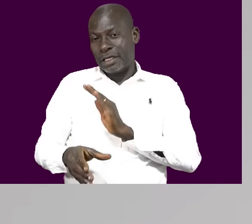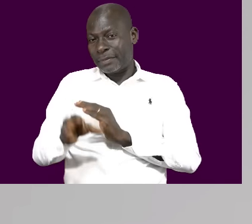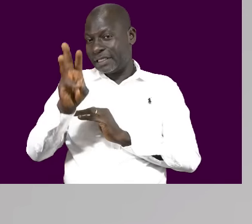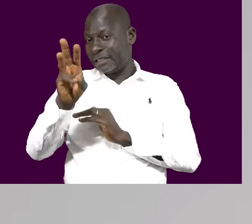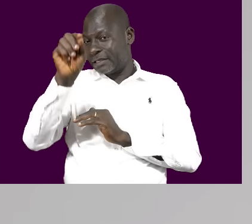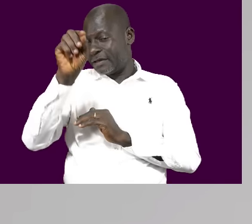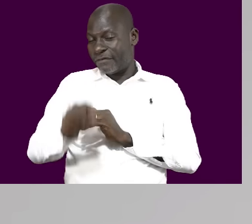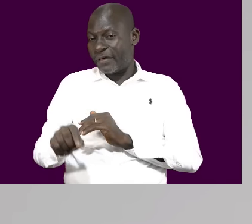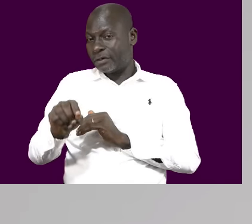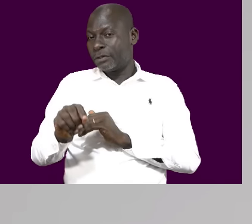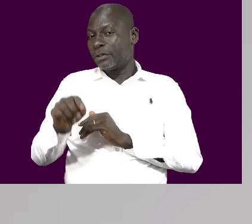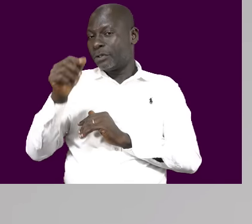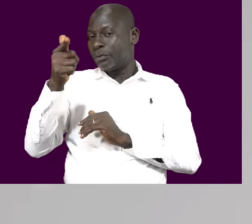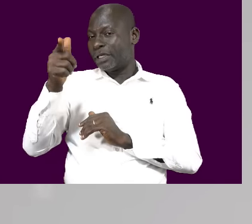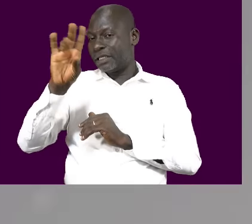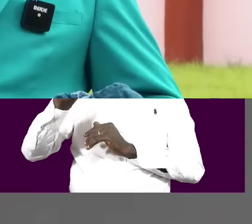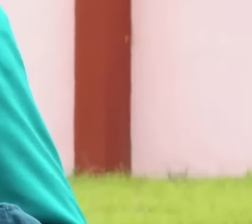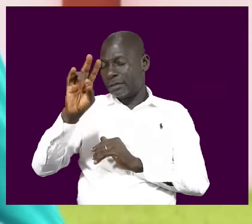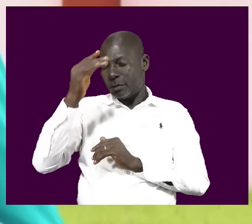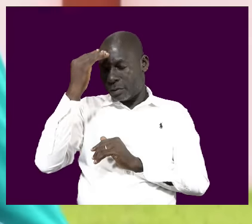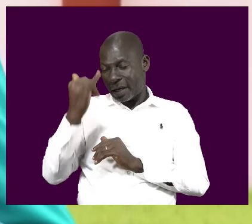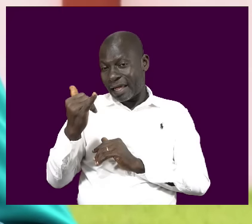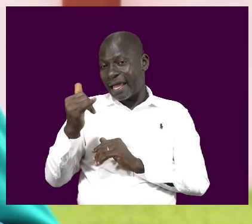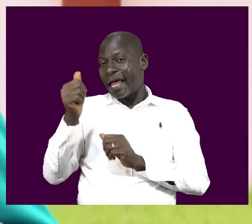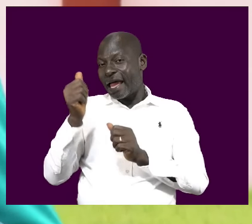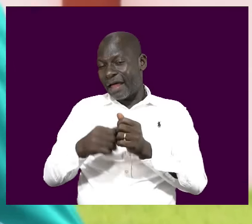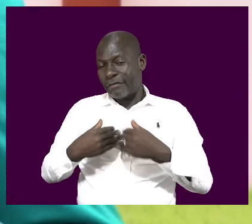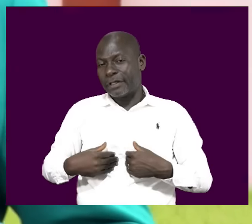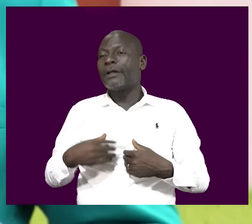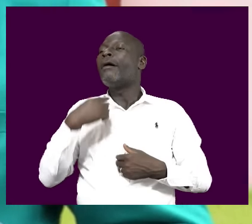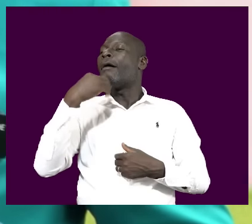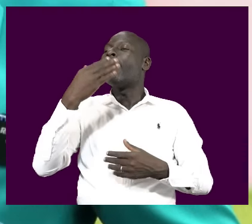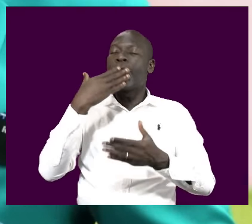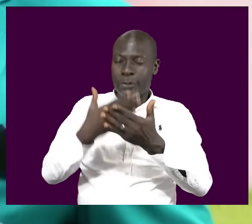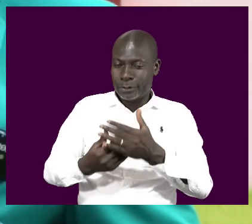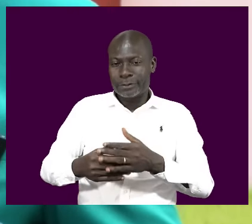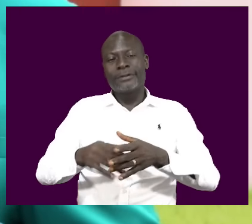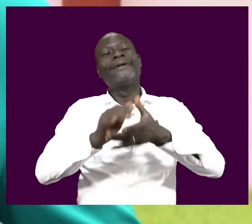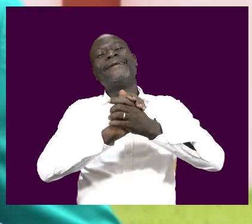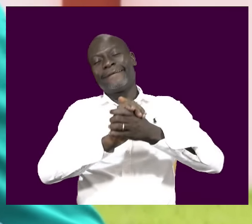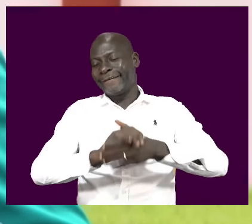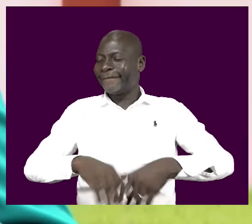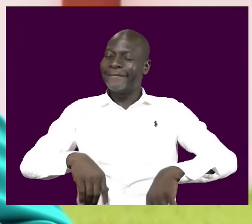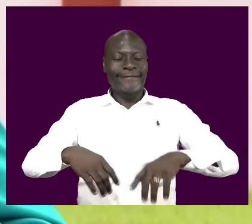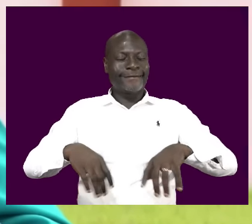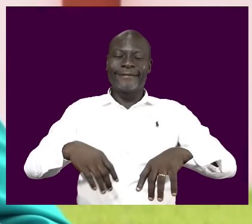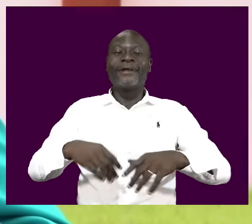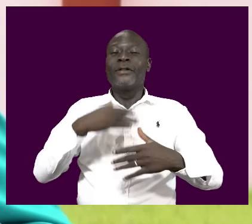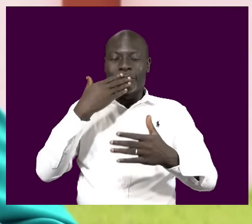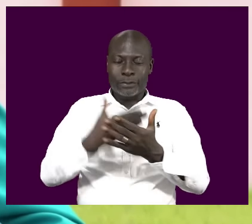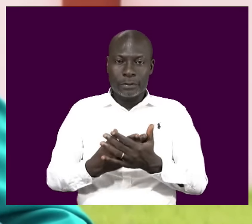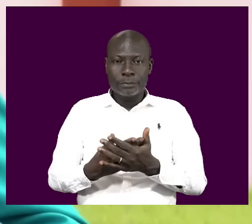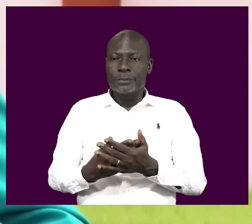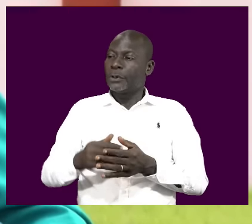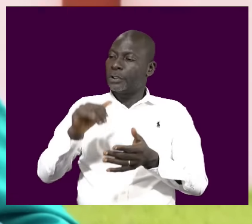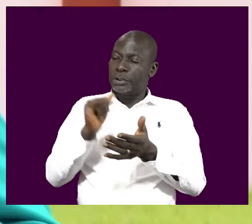kwamshafua atrofono. Edabadia. Ubiya a prisoner. Nana call da hon. No also was so. Was it no ye? I tried